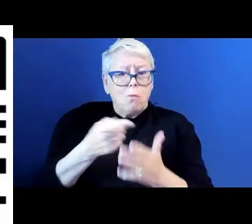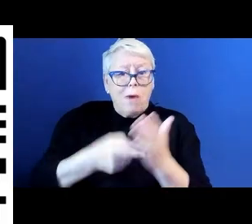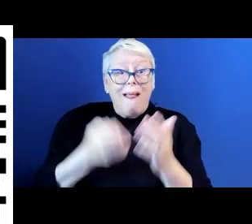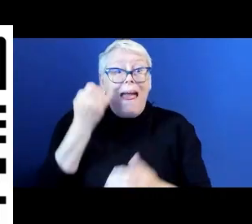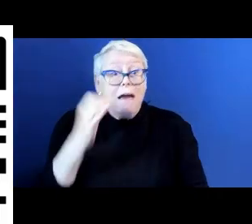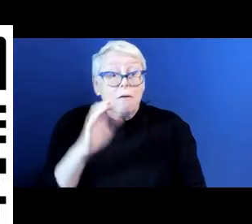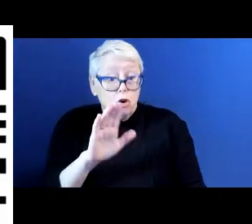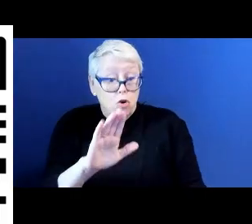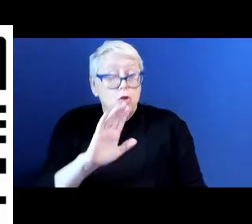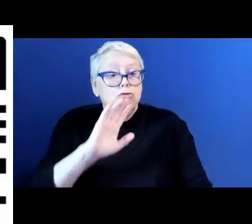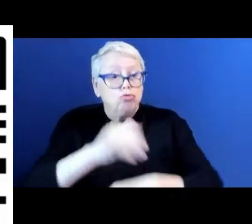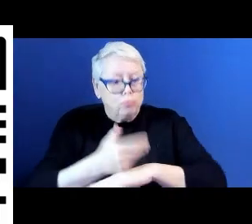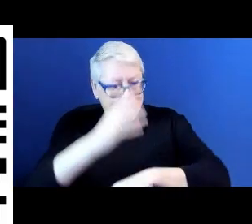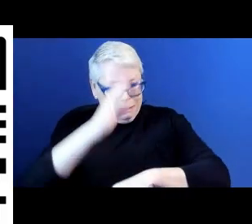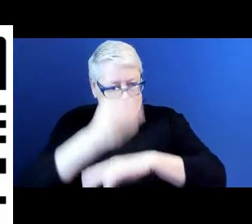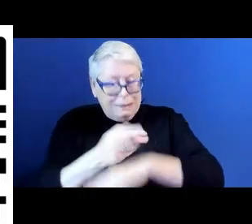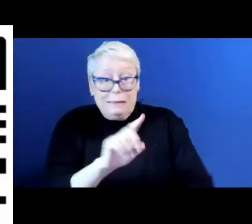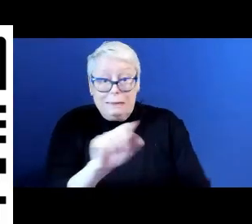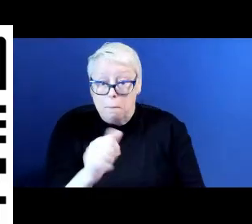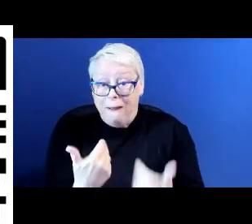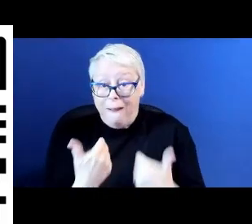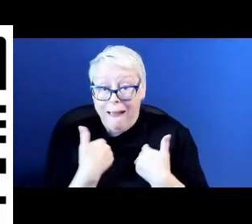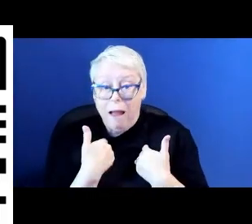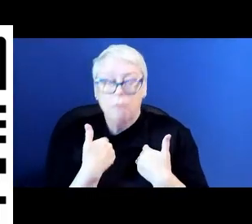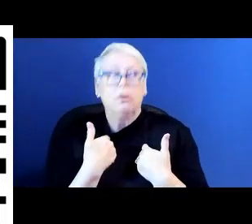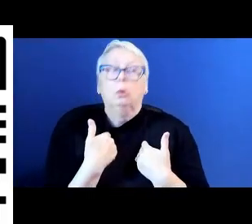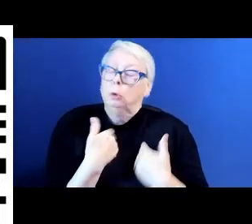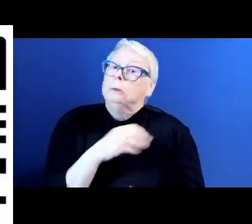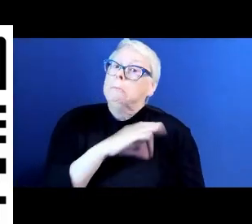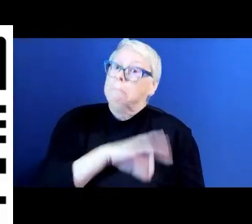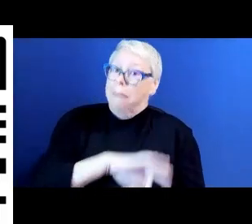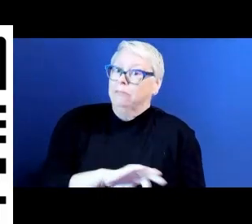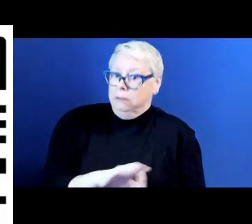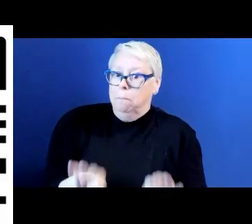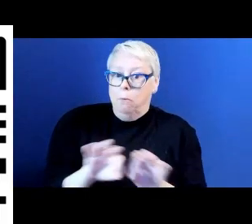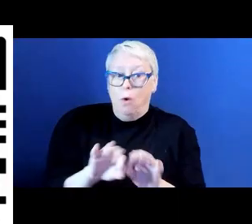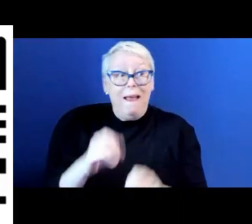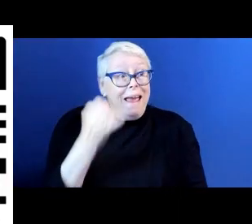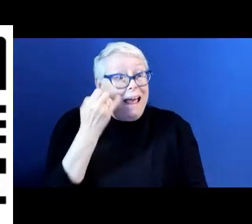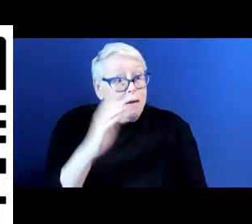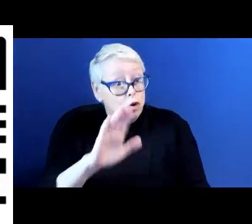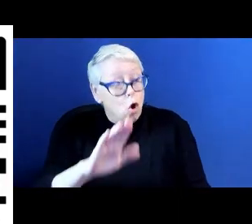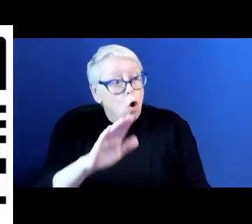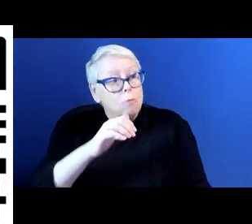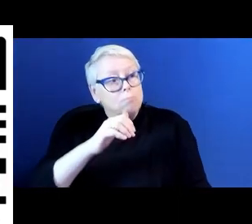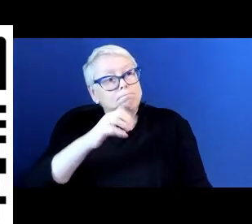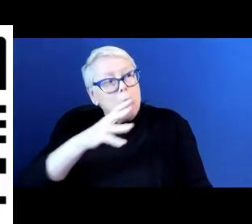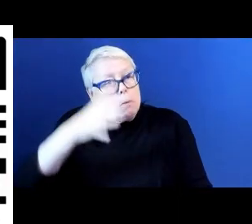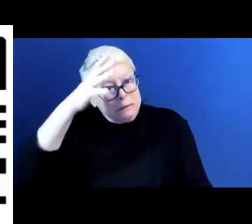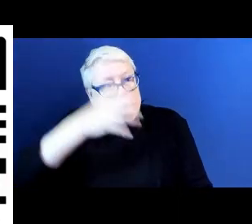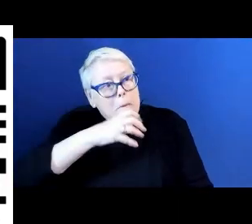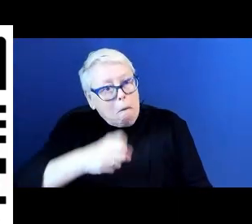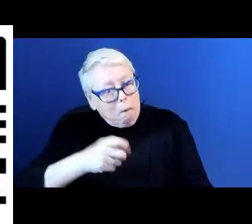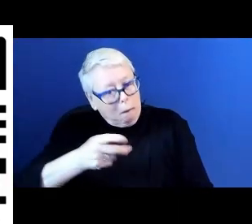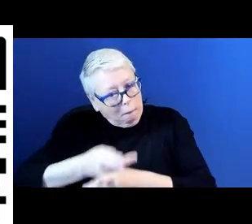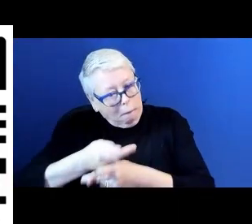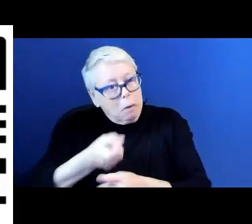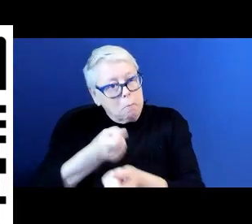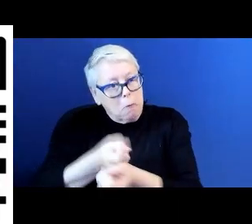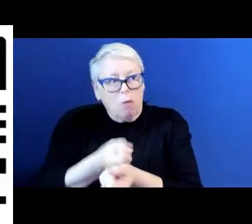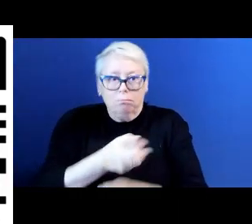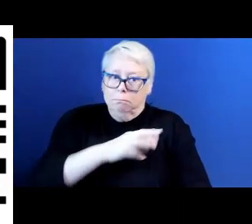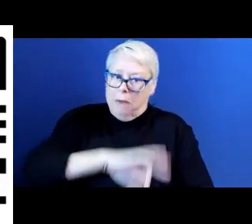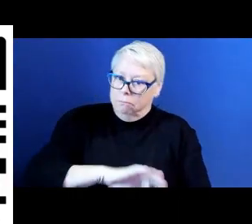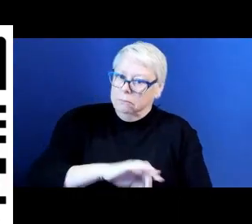disability, benefits matter. If you are caring for an aging parent or saving for a child's education or having difficulty paying